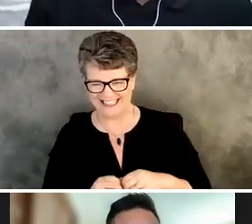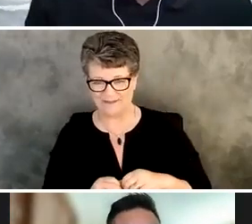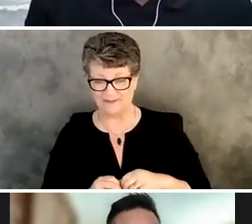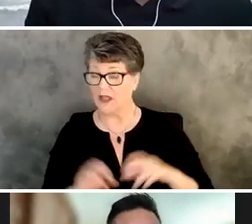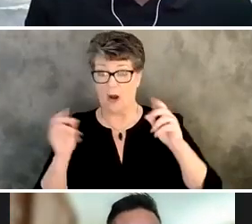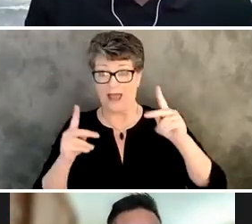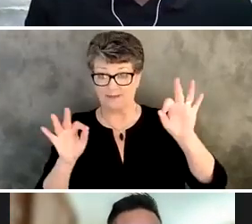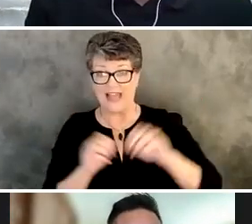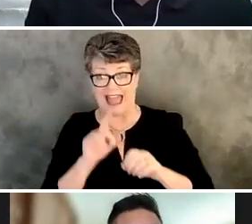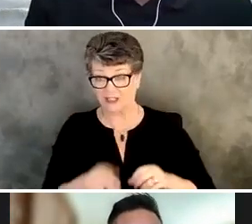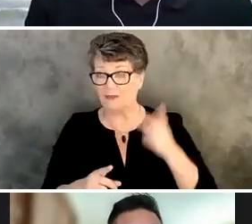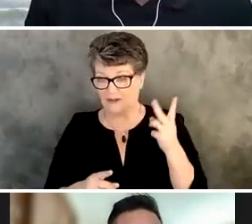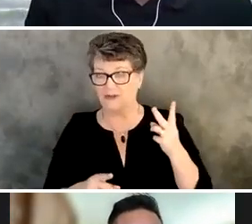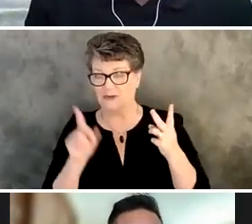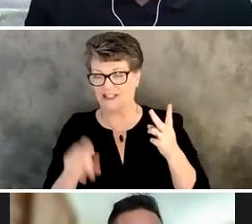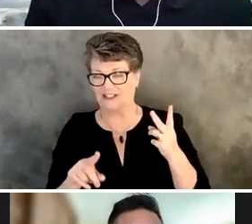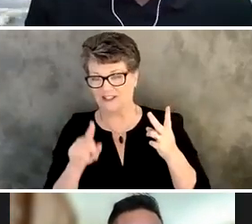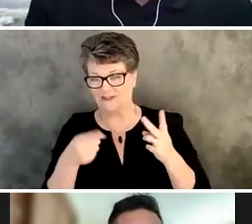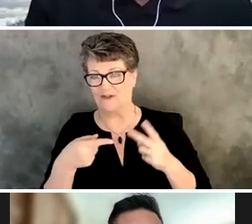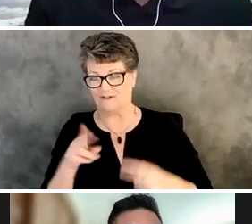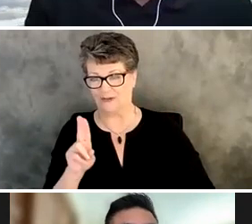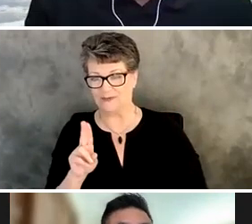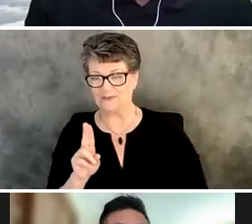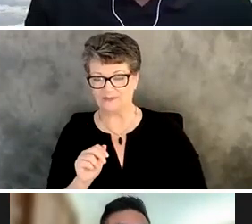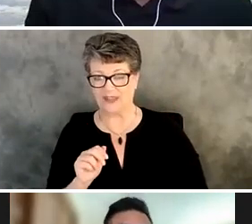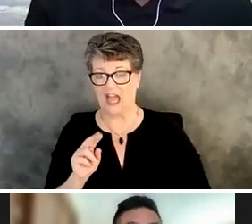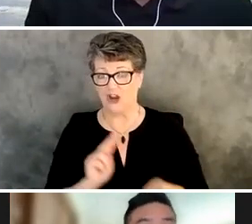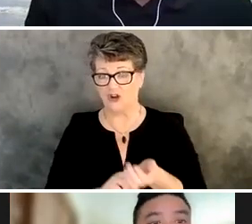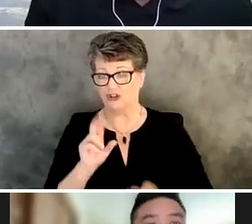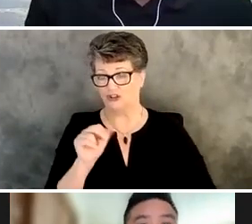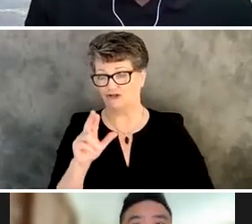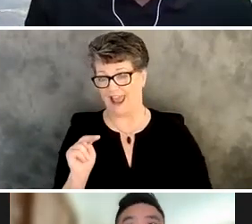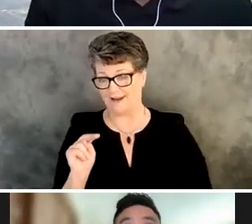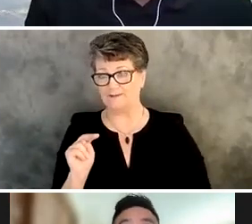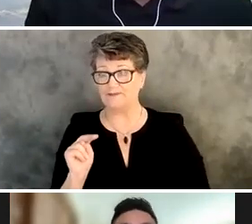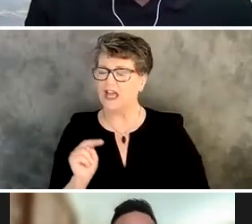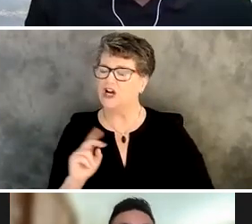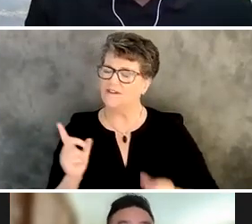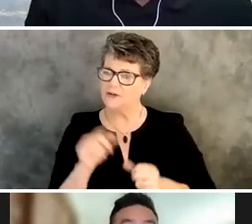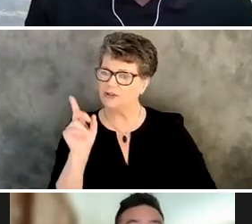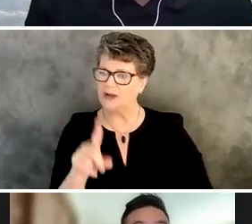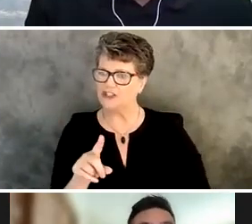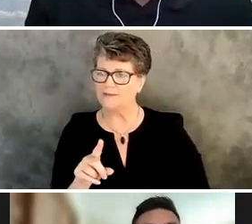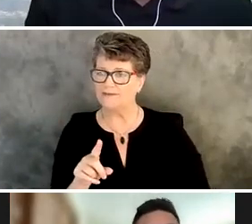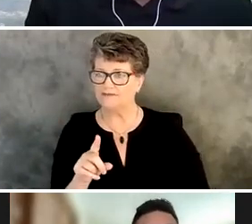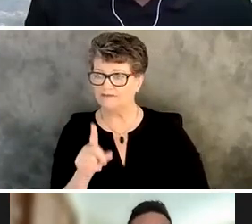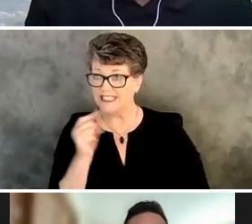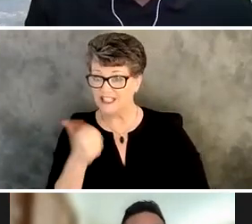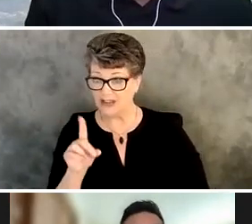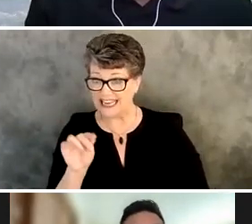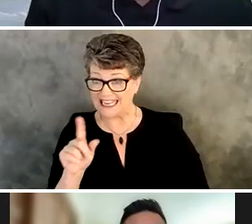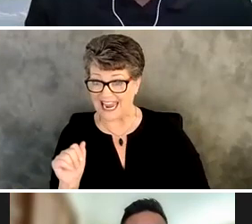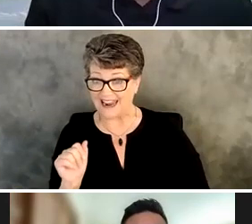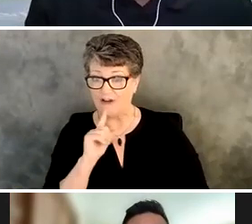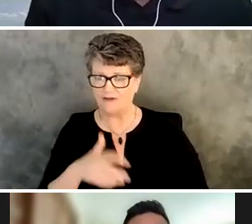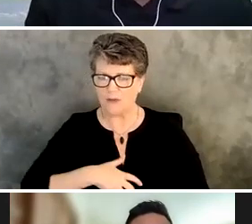Okay, so actually there are two for you here, Nurse Tran. So first question is there any data for